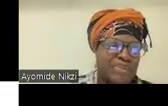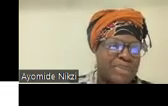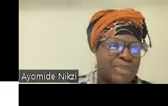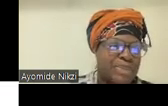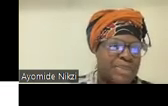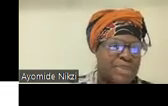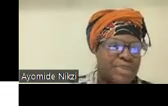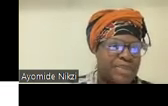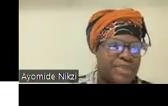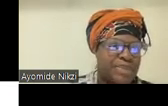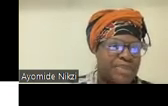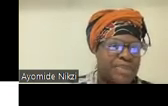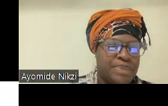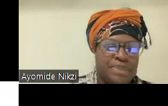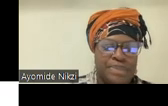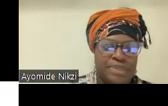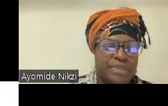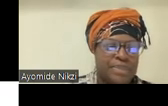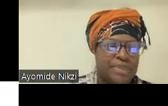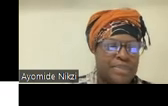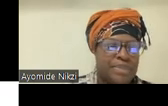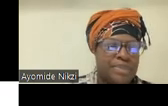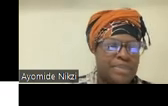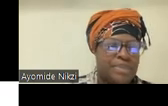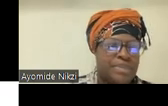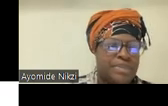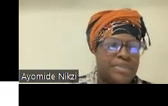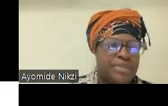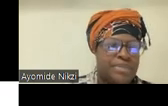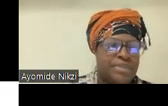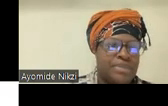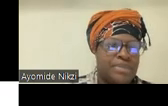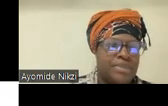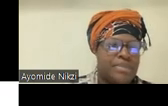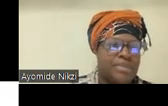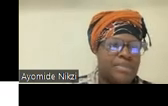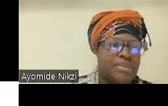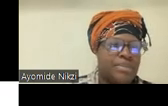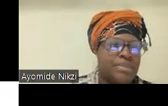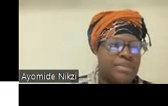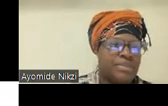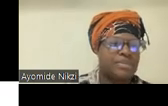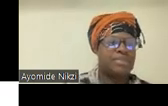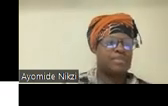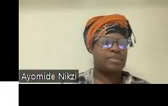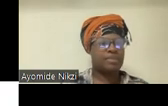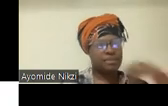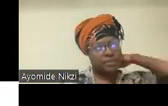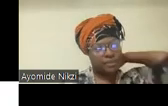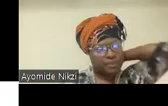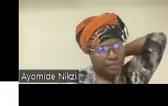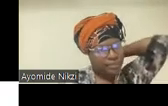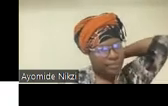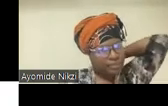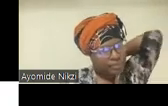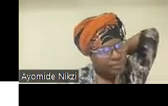wrong with this. Yeah. I think it's the Police Accountability Commission define